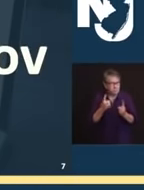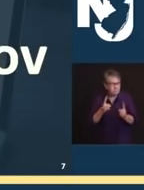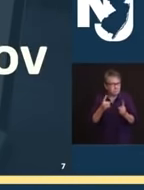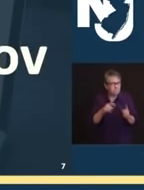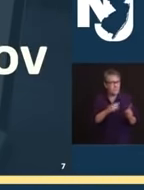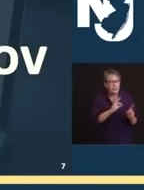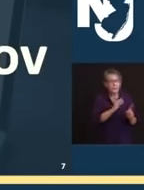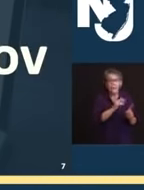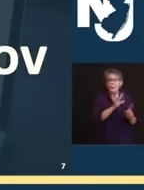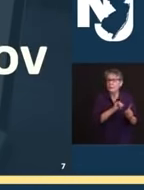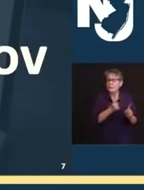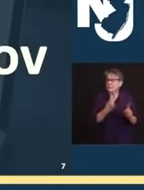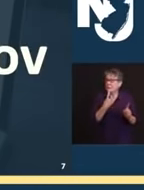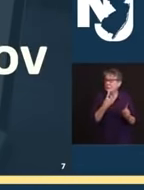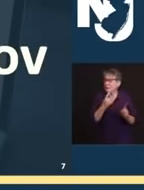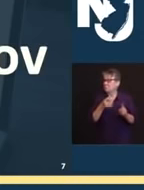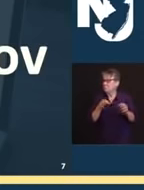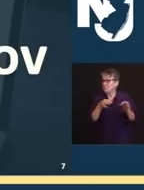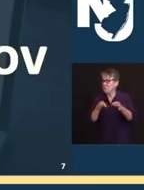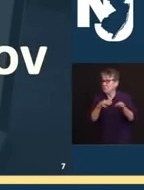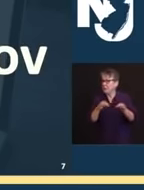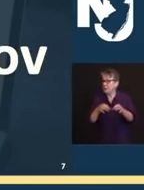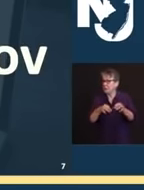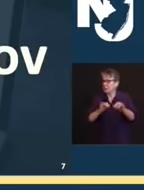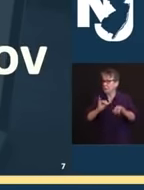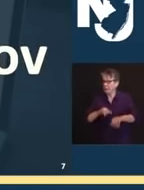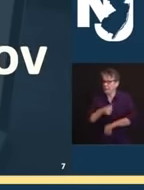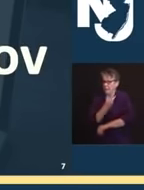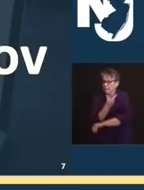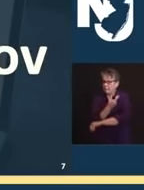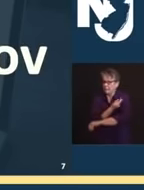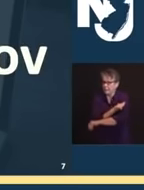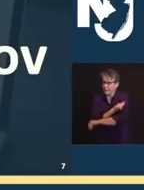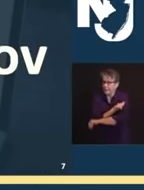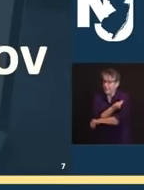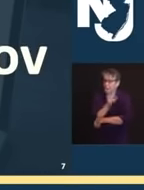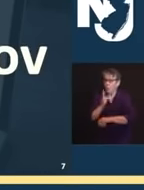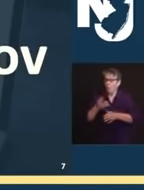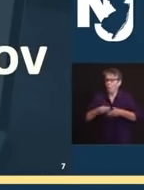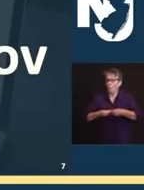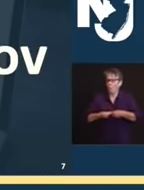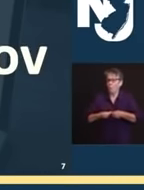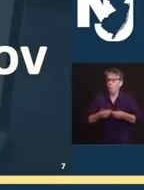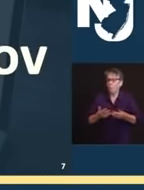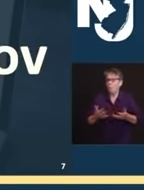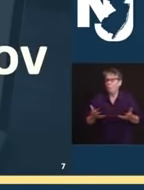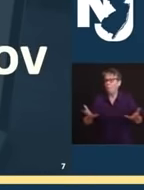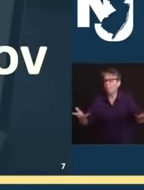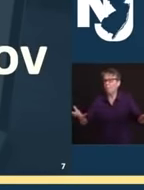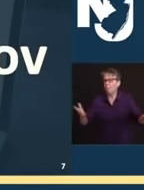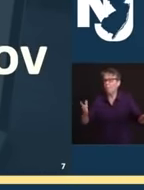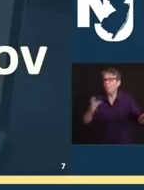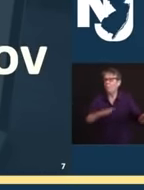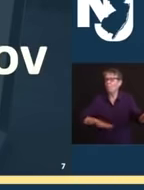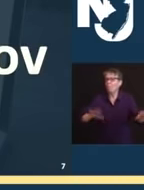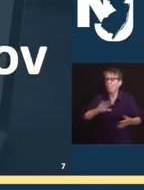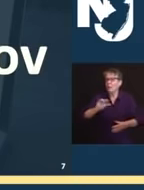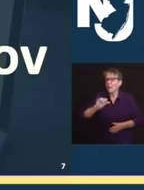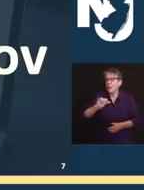matter that, broad distribution is within reach in the sort of April to May time